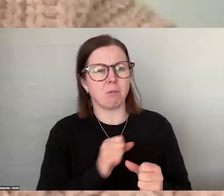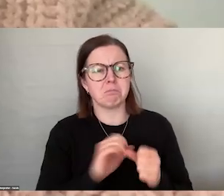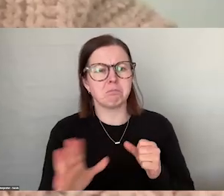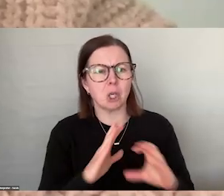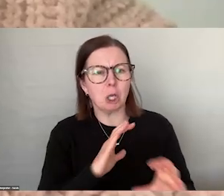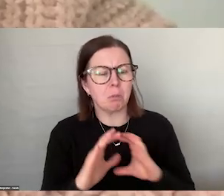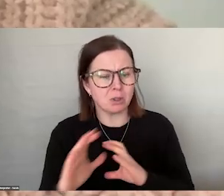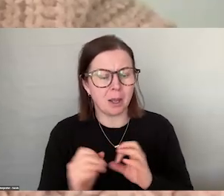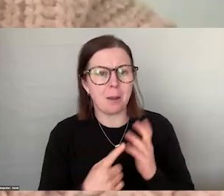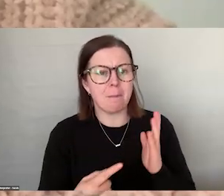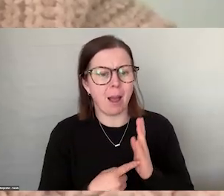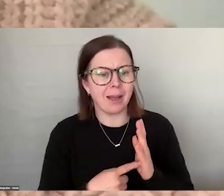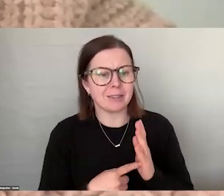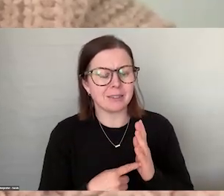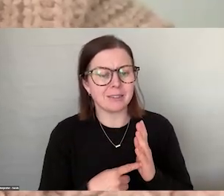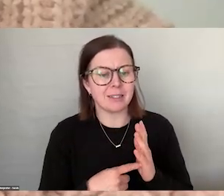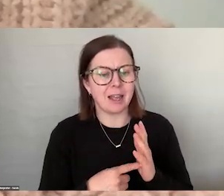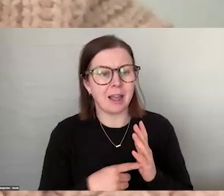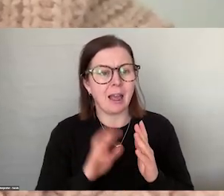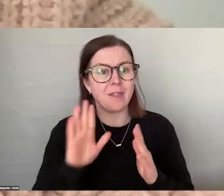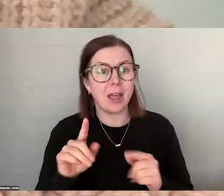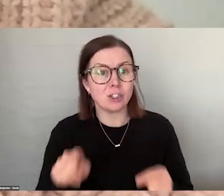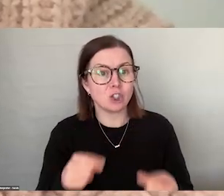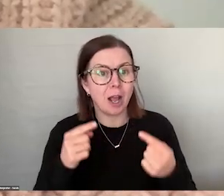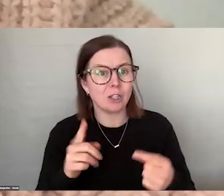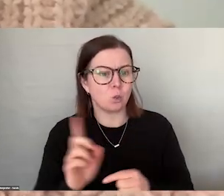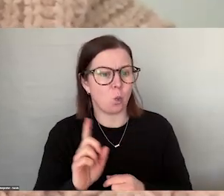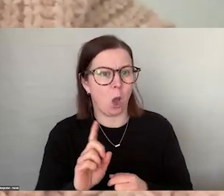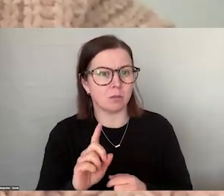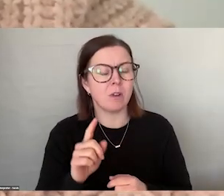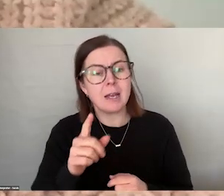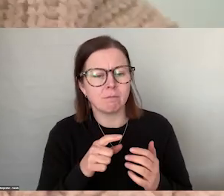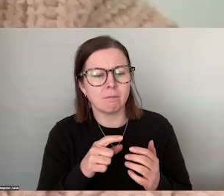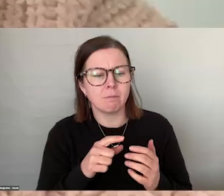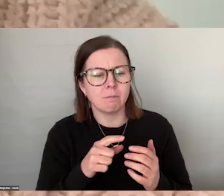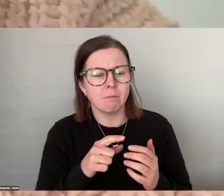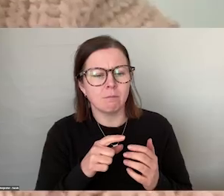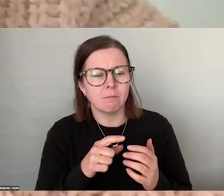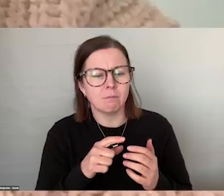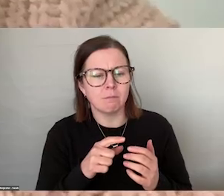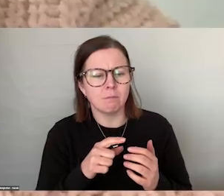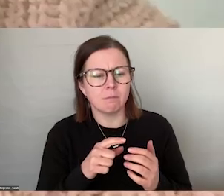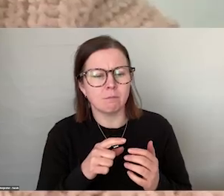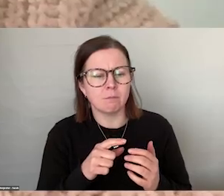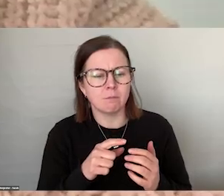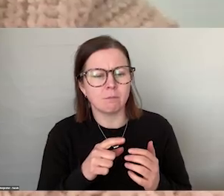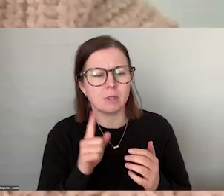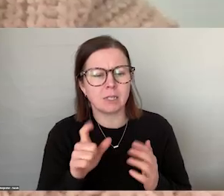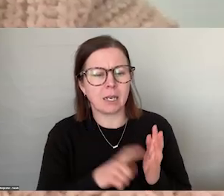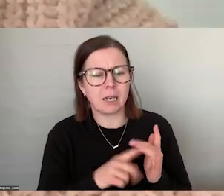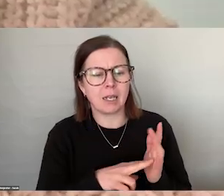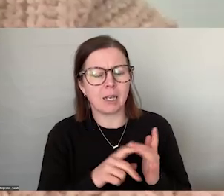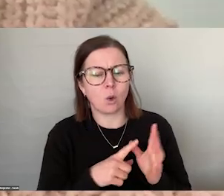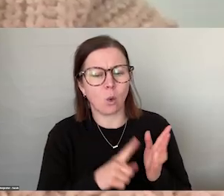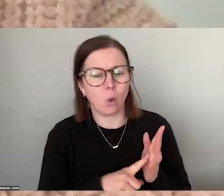The challenge is often not the ability to share, but whether clinicals, policymakers, and